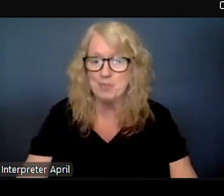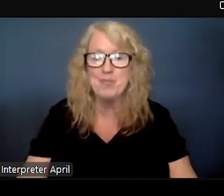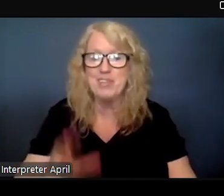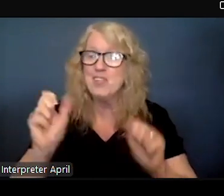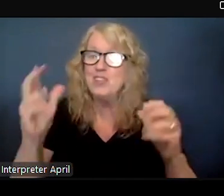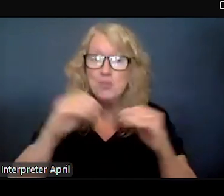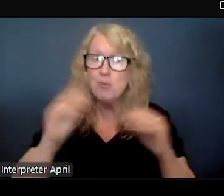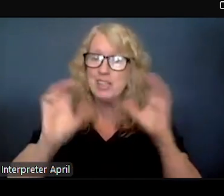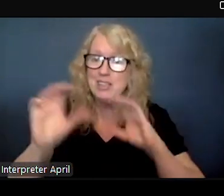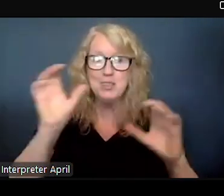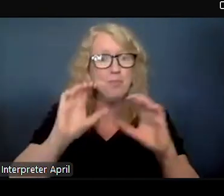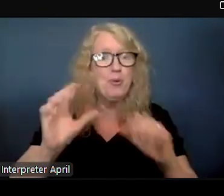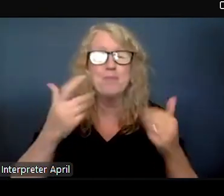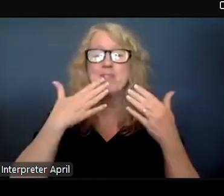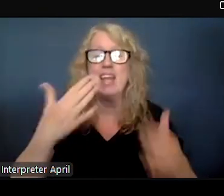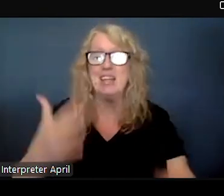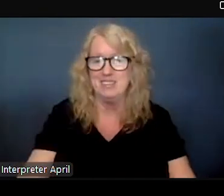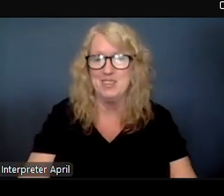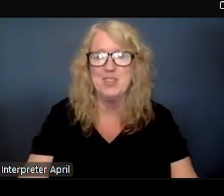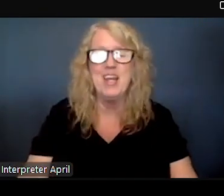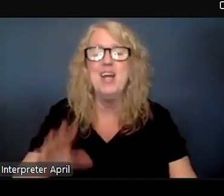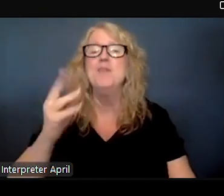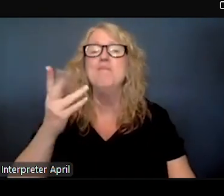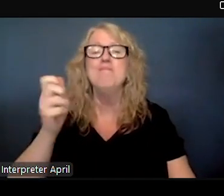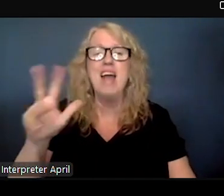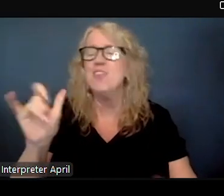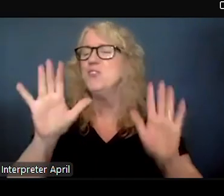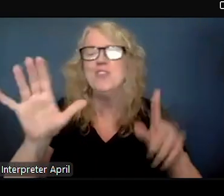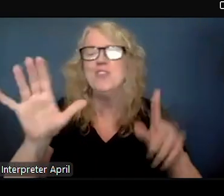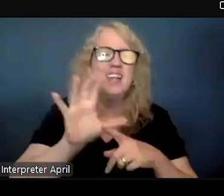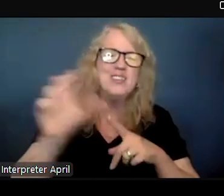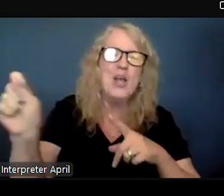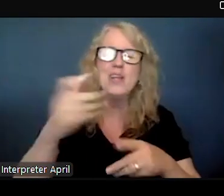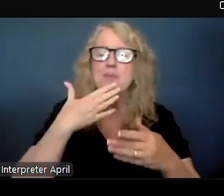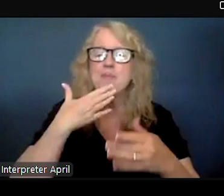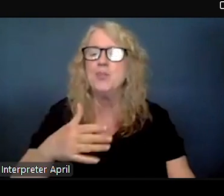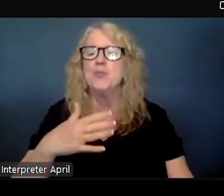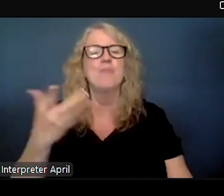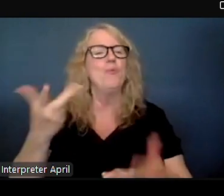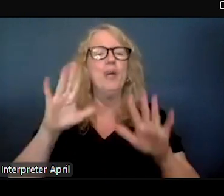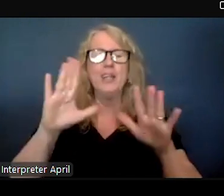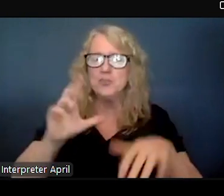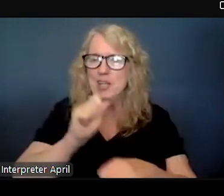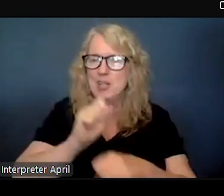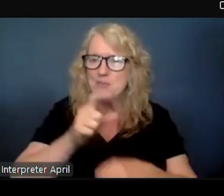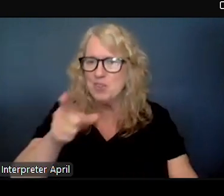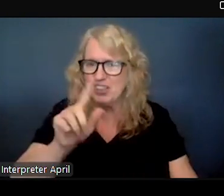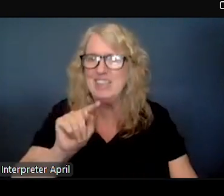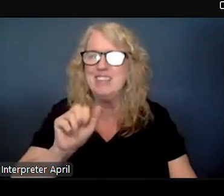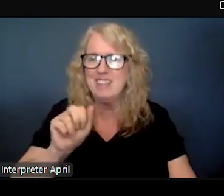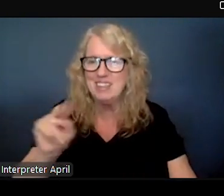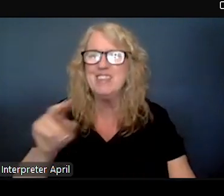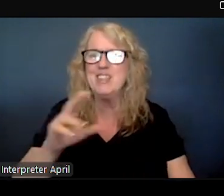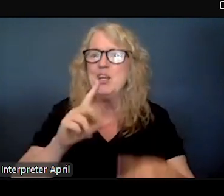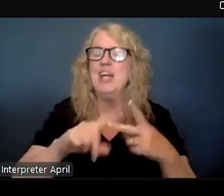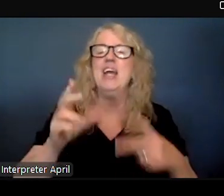to explore. So thanks for letting me share. Great, Matthew, that is awesome. And what great work on Tennessee. And Commissioner